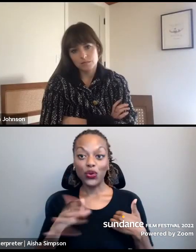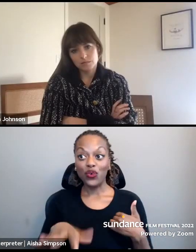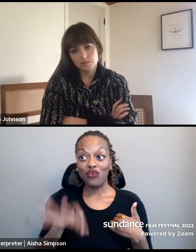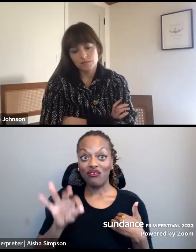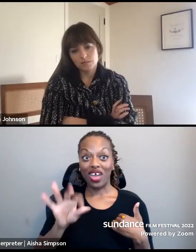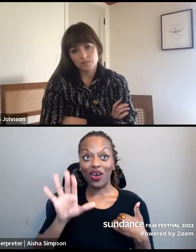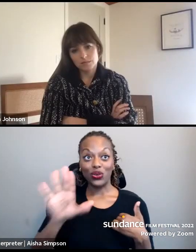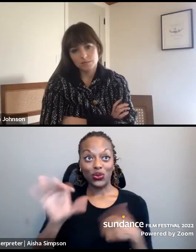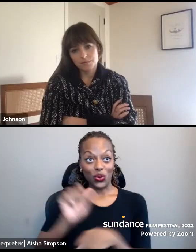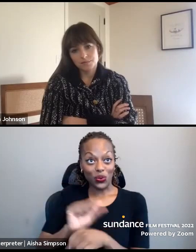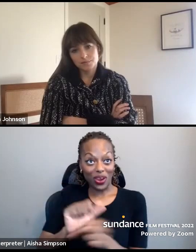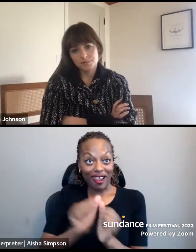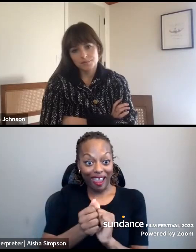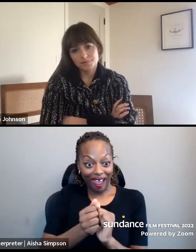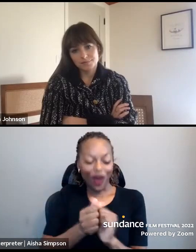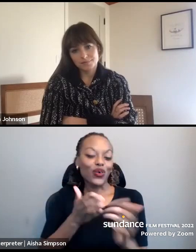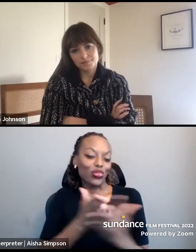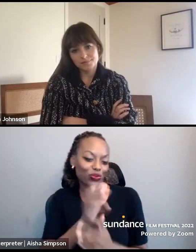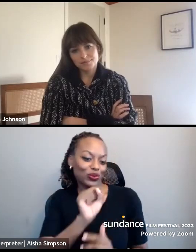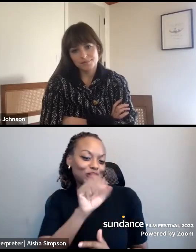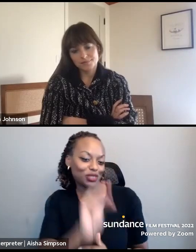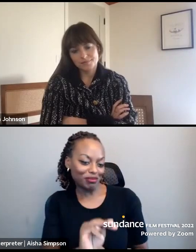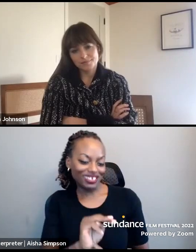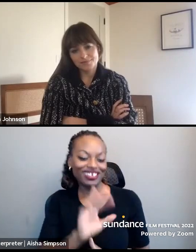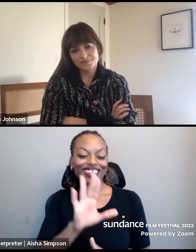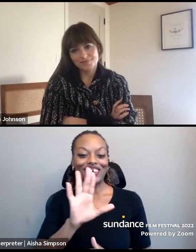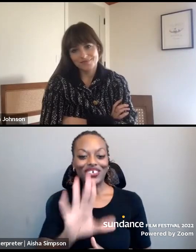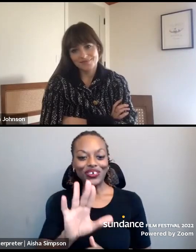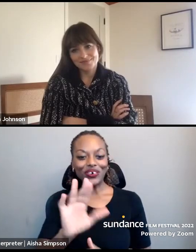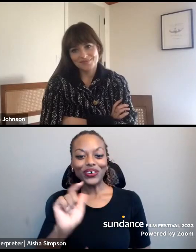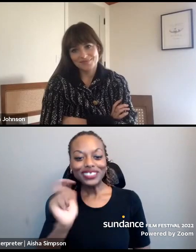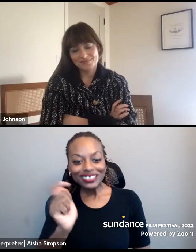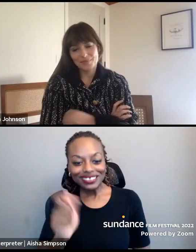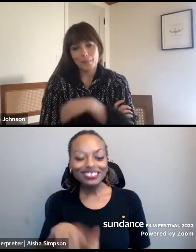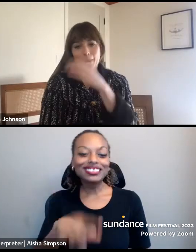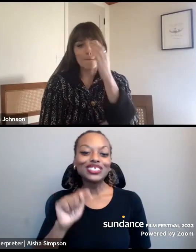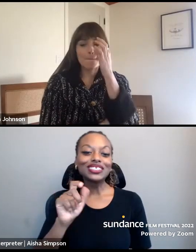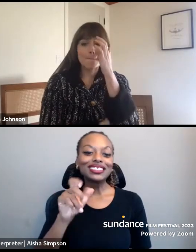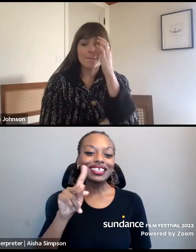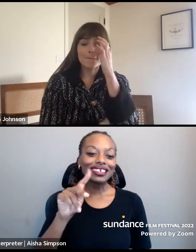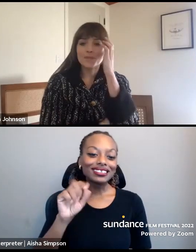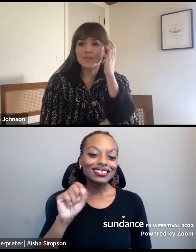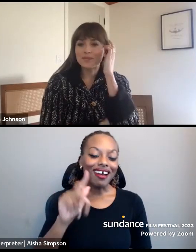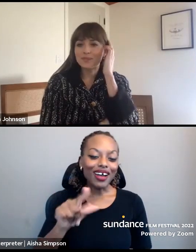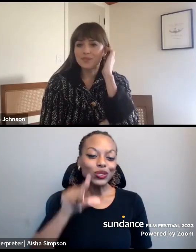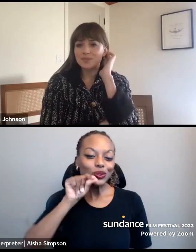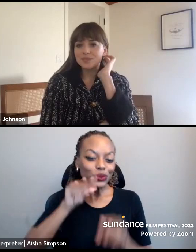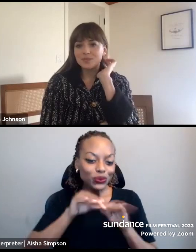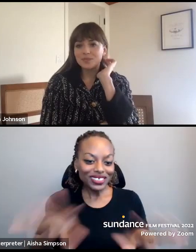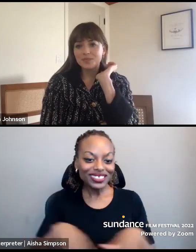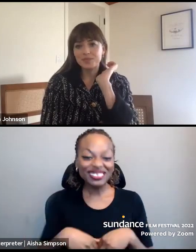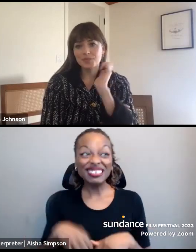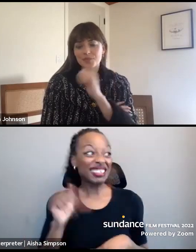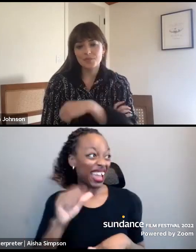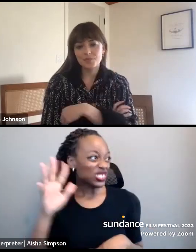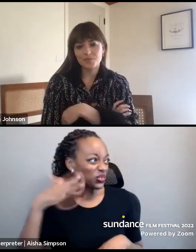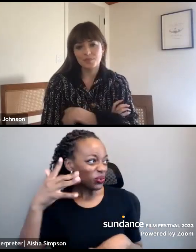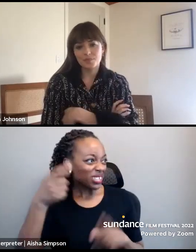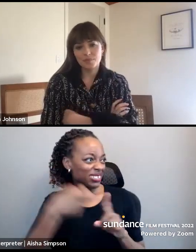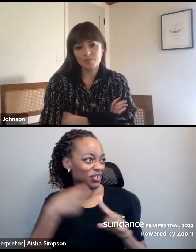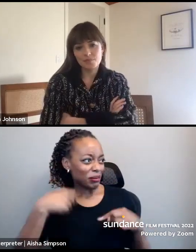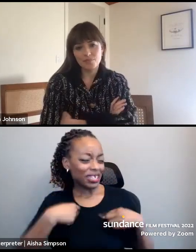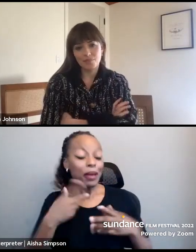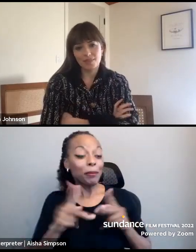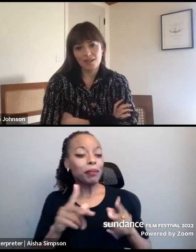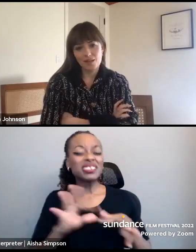and your tweets and right, and are just like. It's crazy to me. It's very cool though, but it's very crazy to me because some people were like, "Oh yeah, she's from Instagram,"